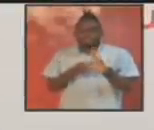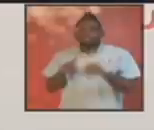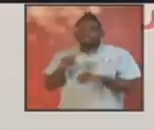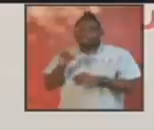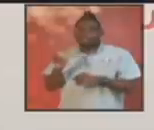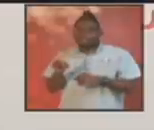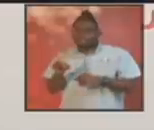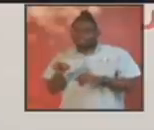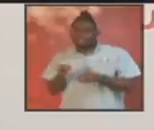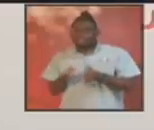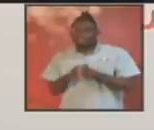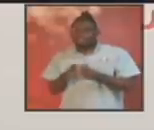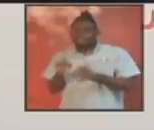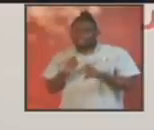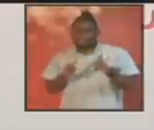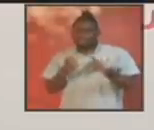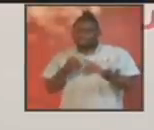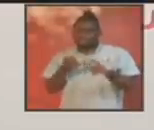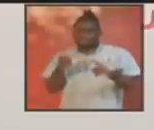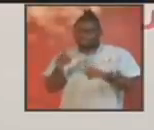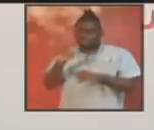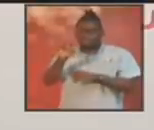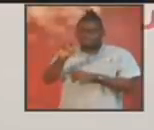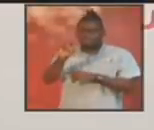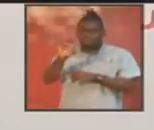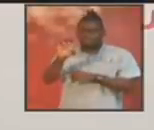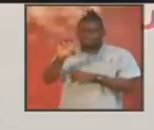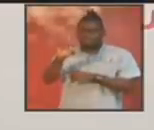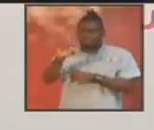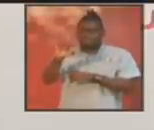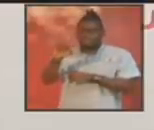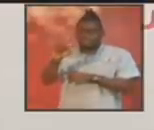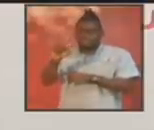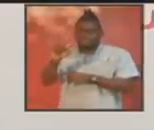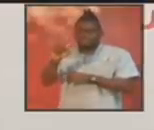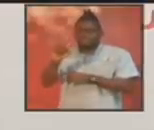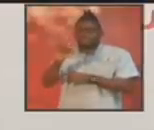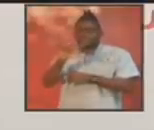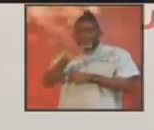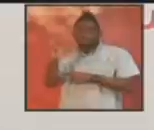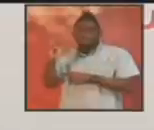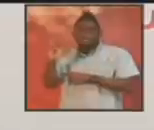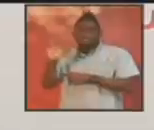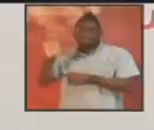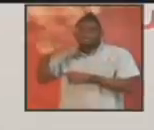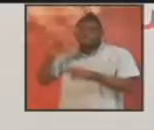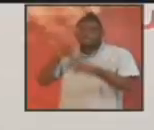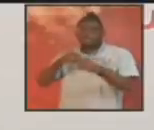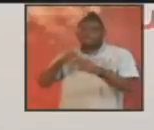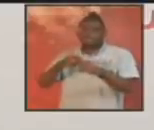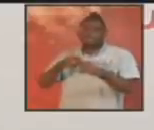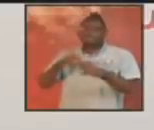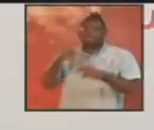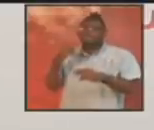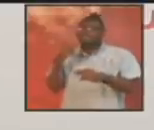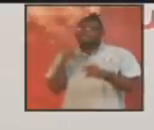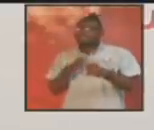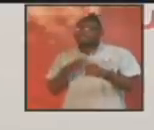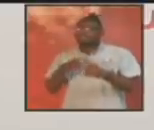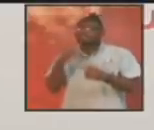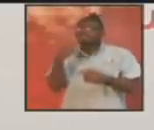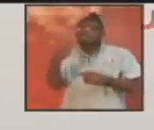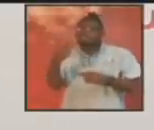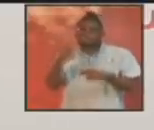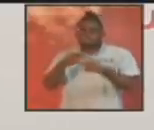media representatives to please indicate your name and the media house that you represent before posing. Please 2 brief questions, maximum